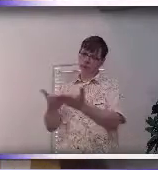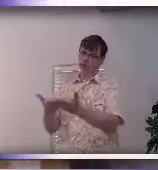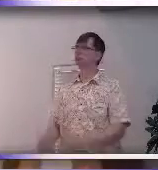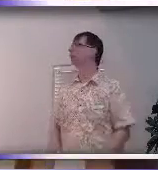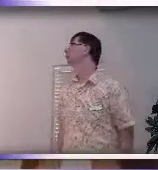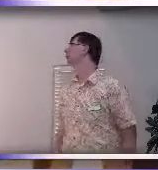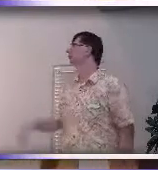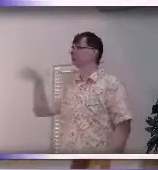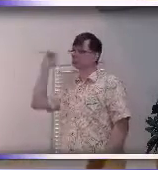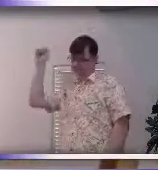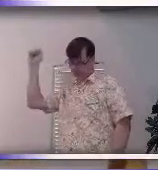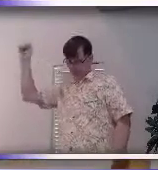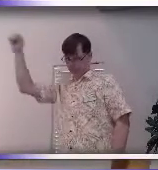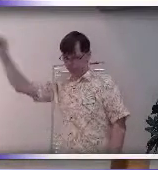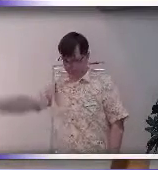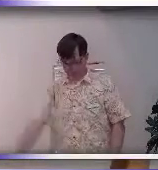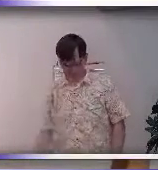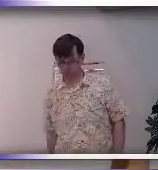Yeah.